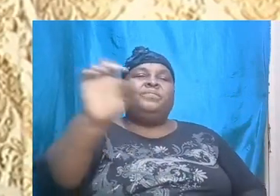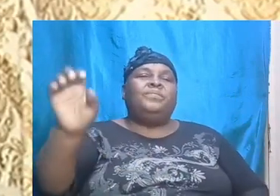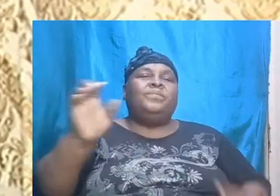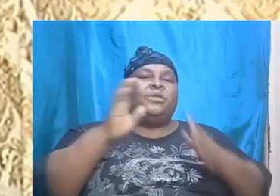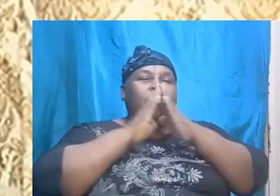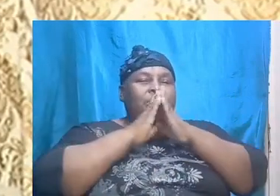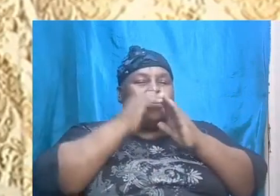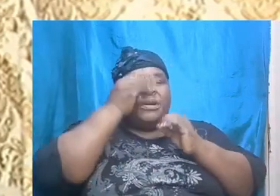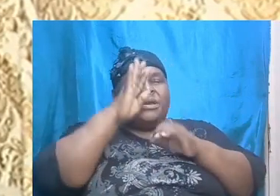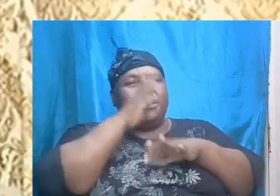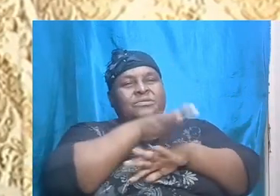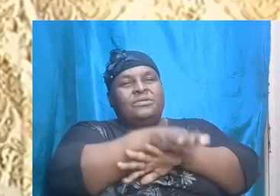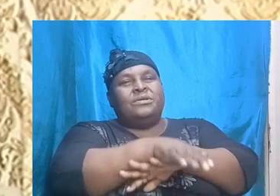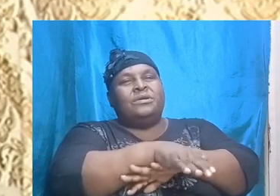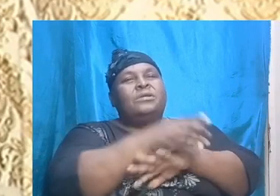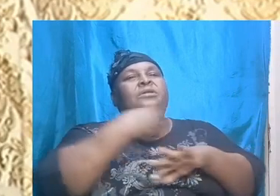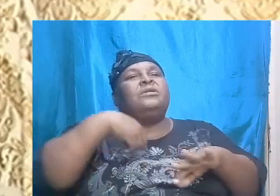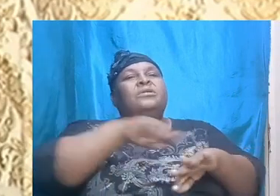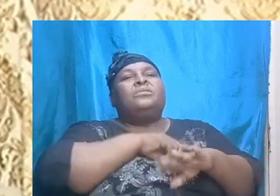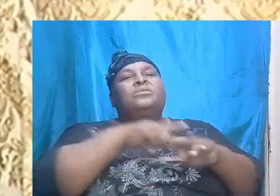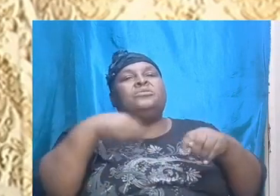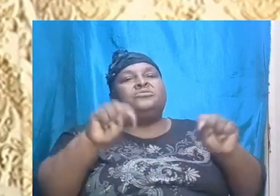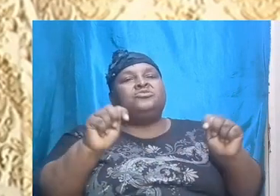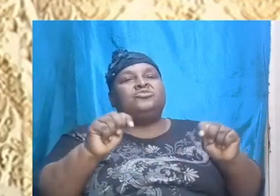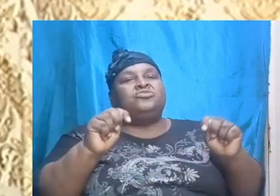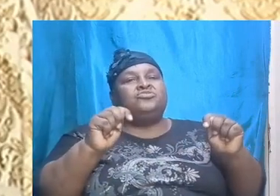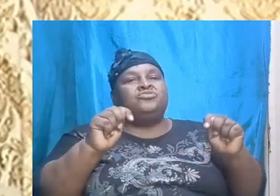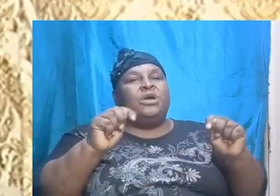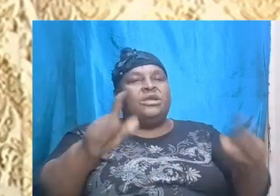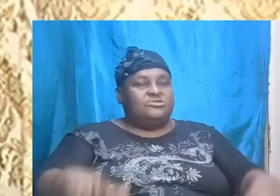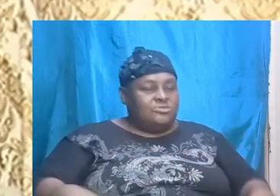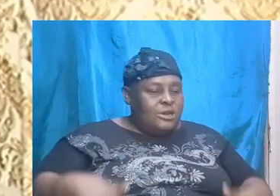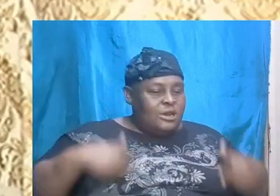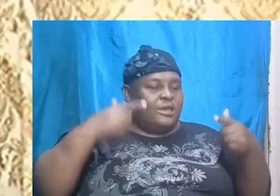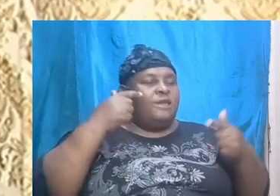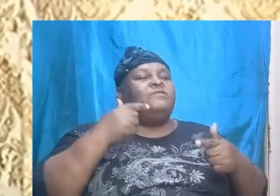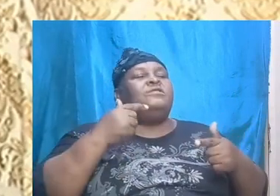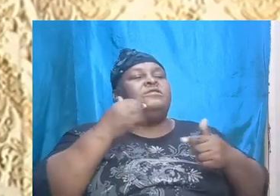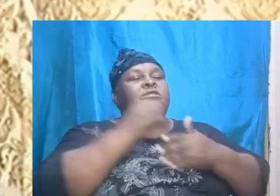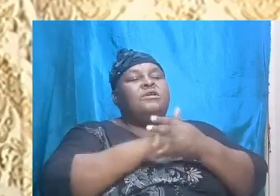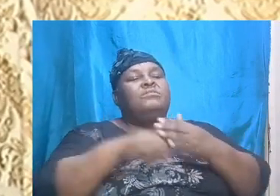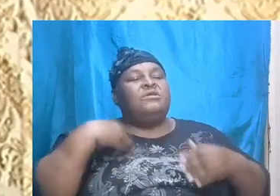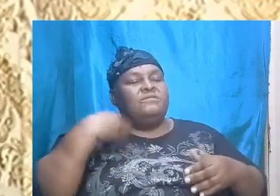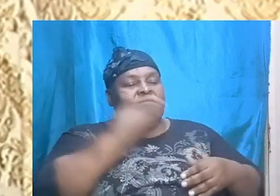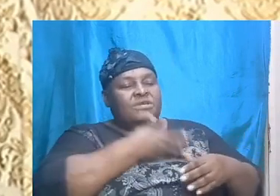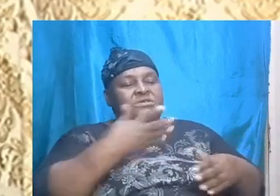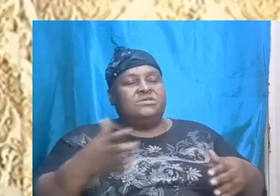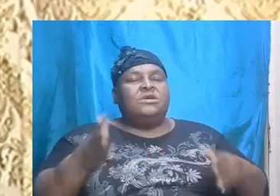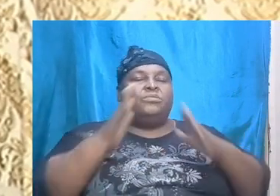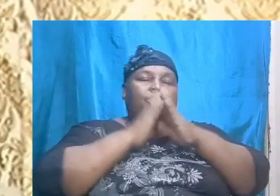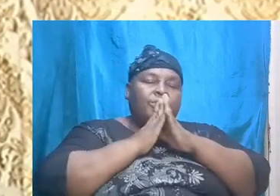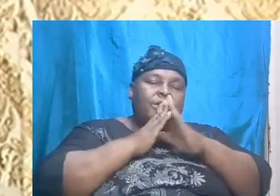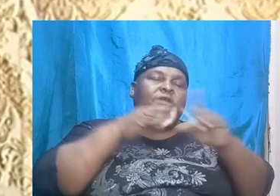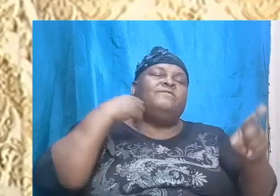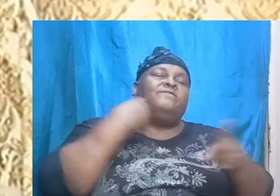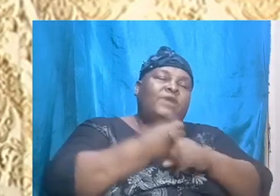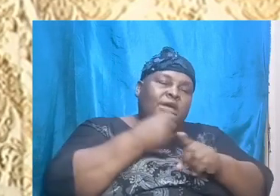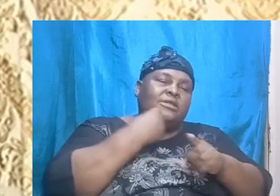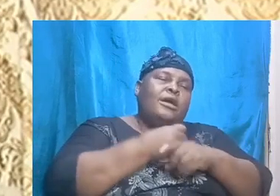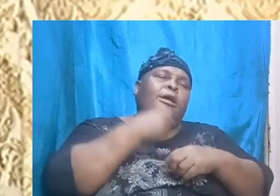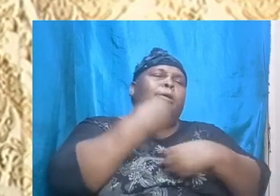that we will try to apply some of these things to our lives. And we will pray, we'll fight, we'll ensure that